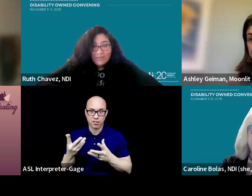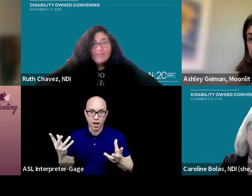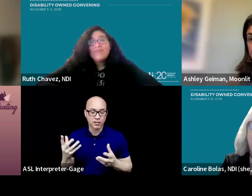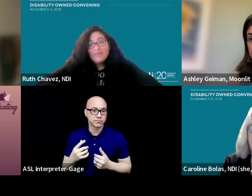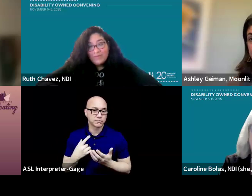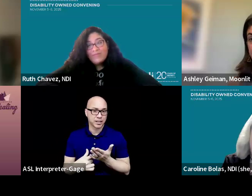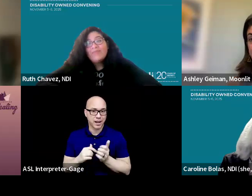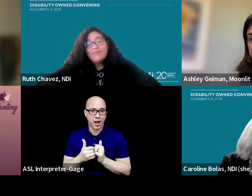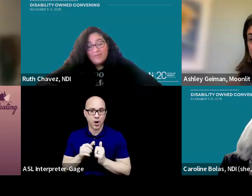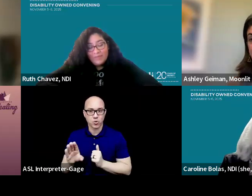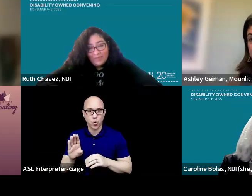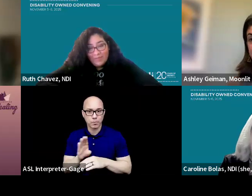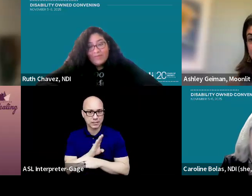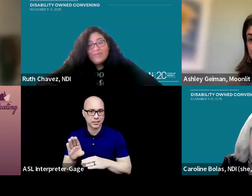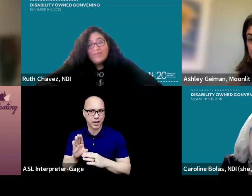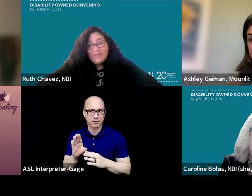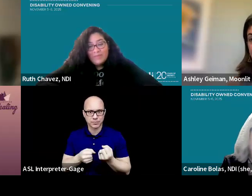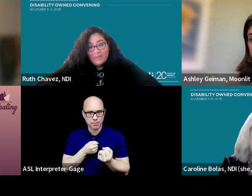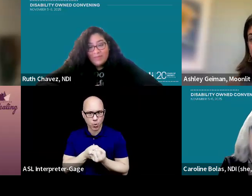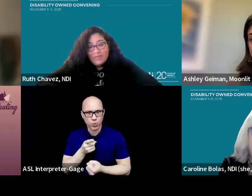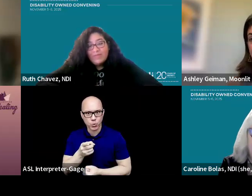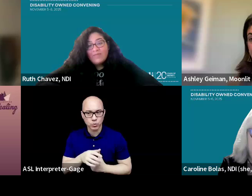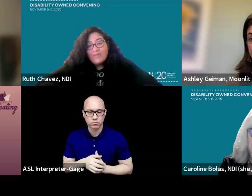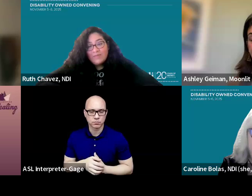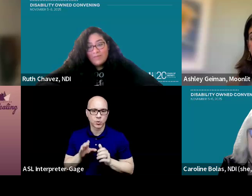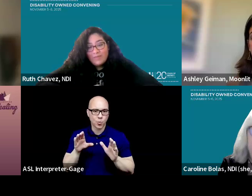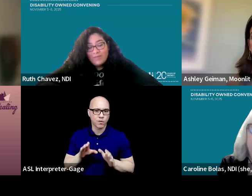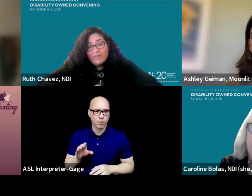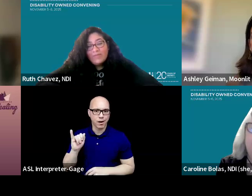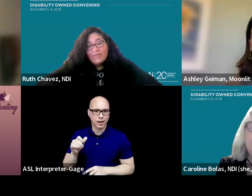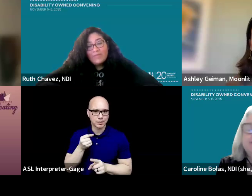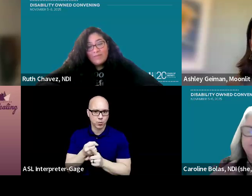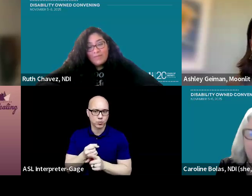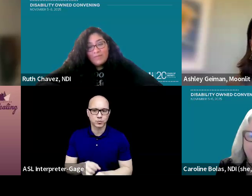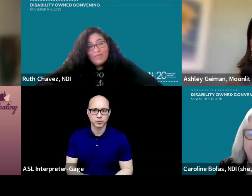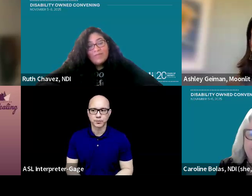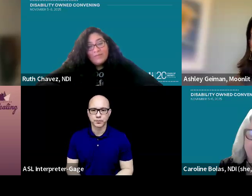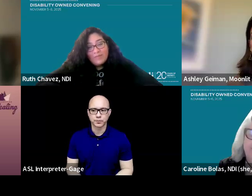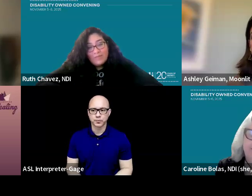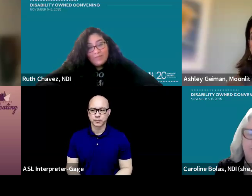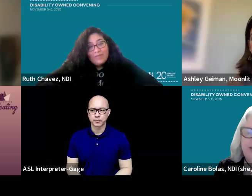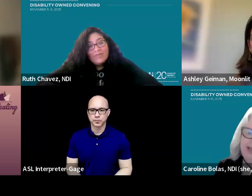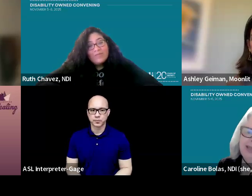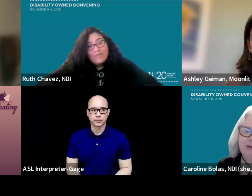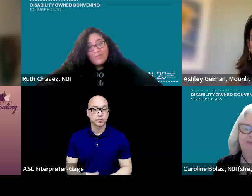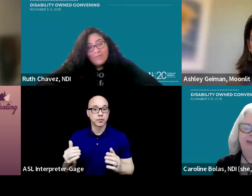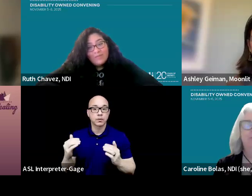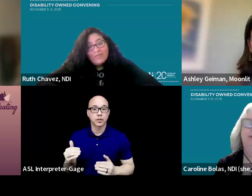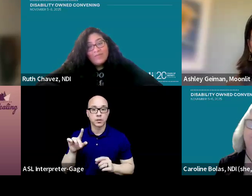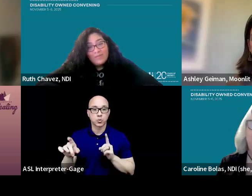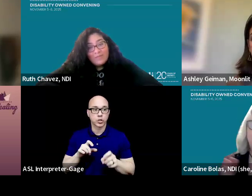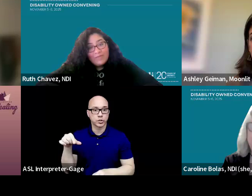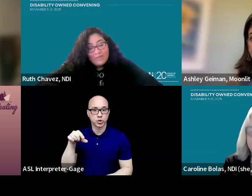your needs. And it's great to hear that AI is doing that for you. We have an interesting question in the Q&A. I don't